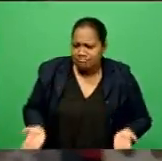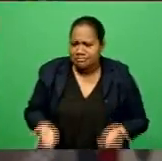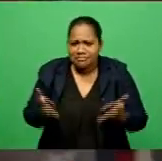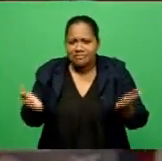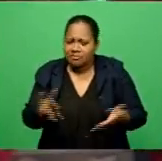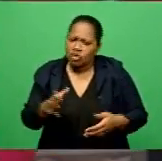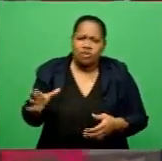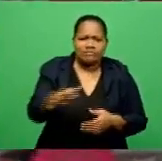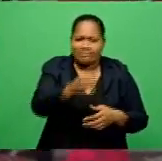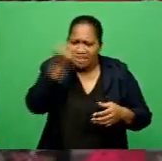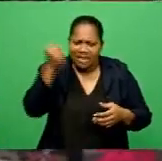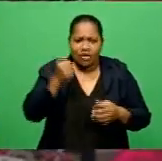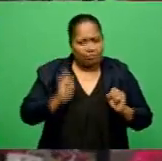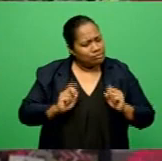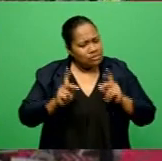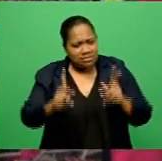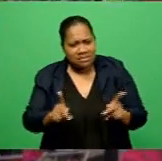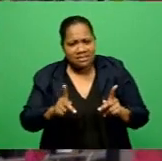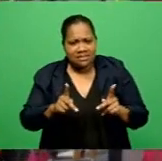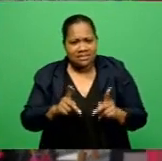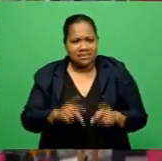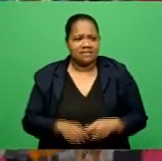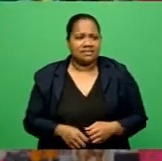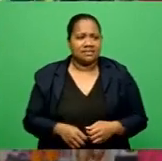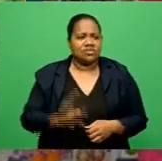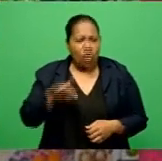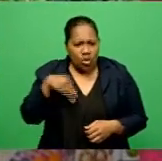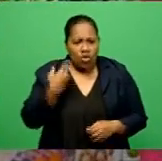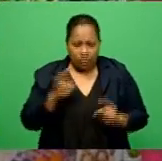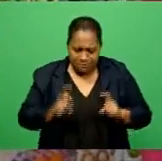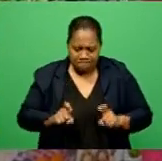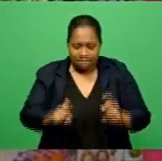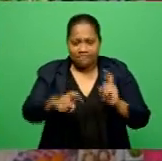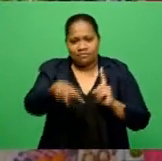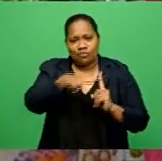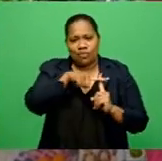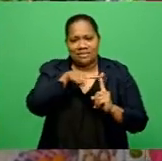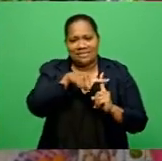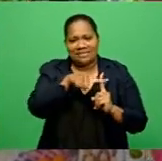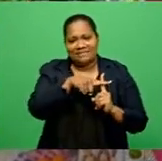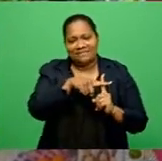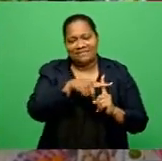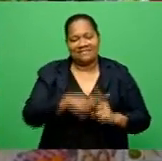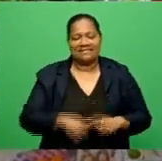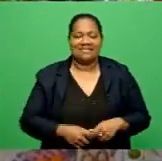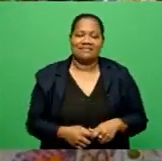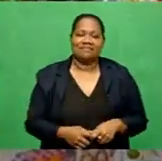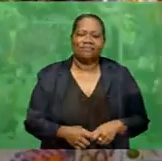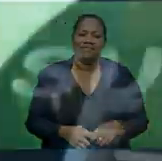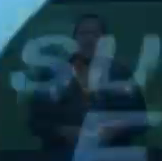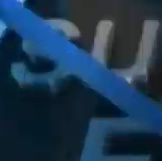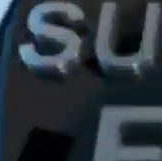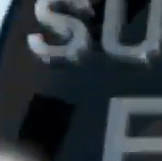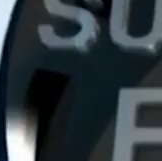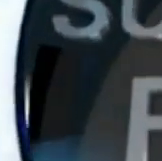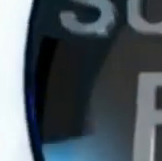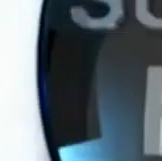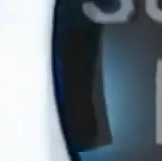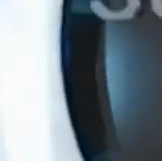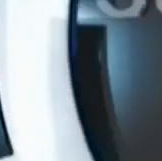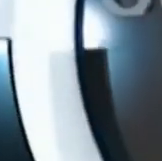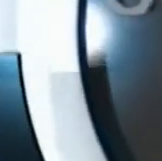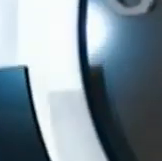both hands as they come and to always remain positive. Venina Rakautonga, FBC News.